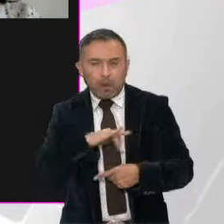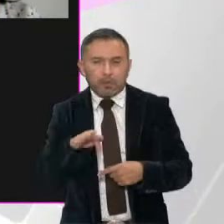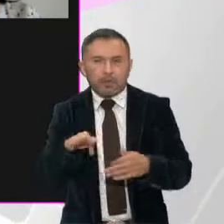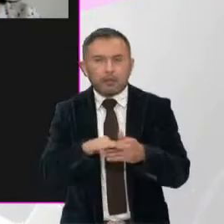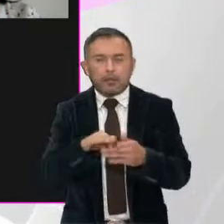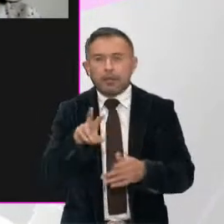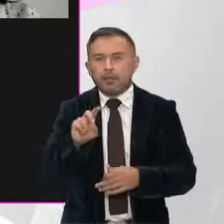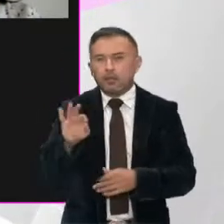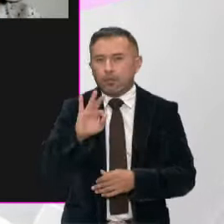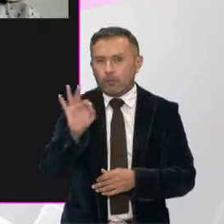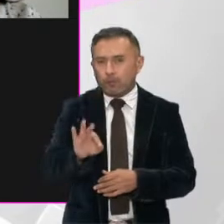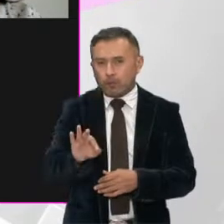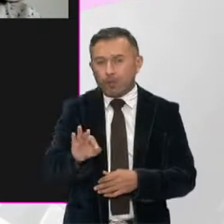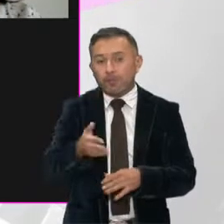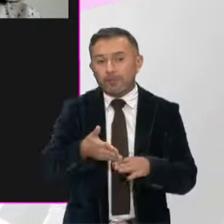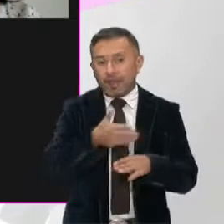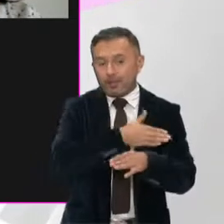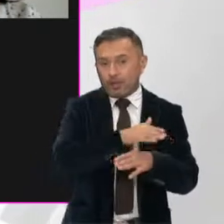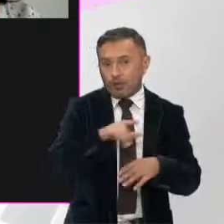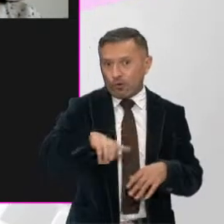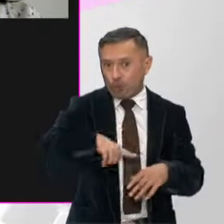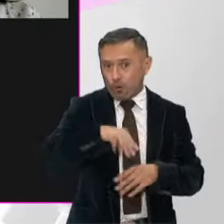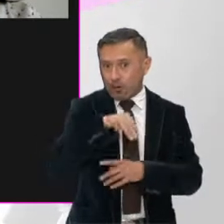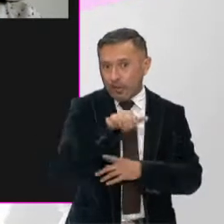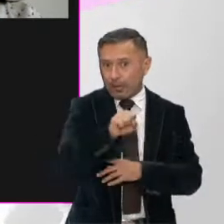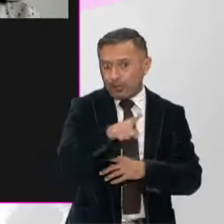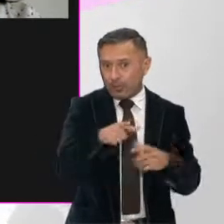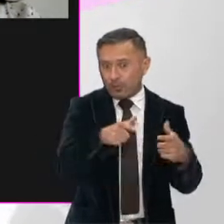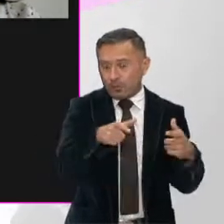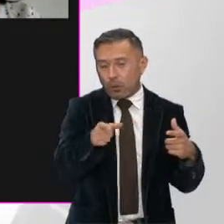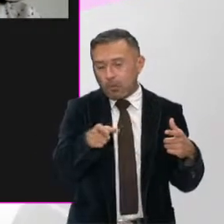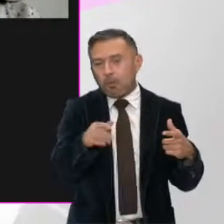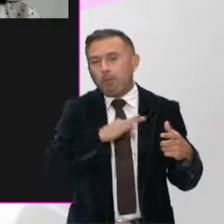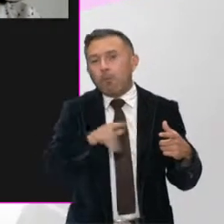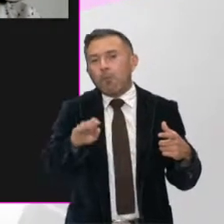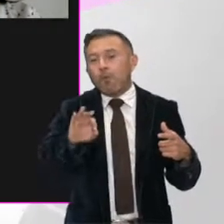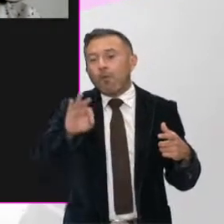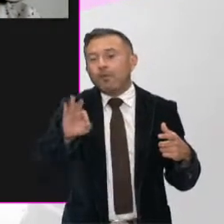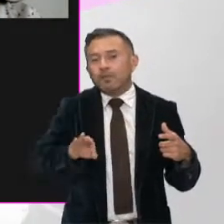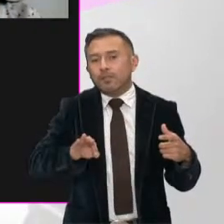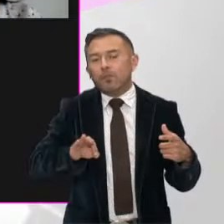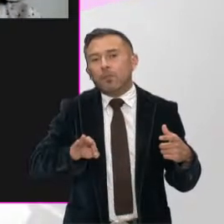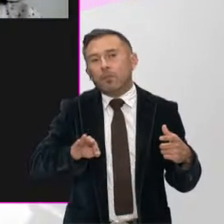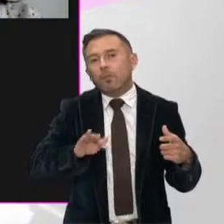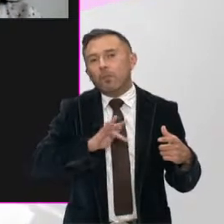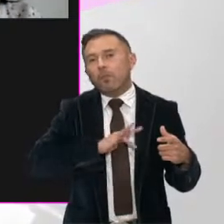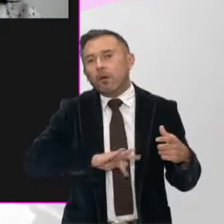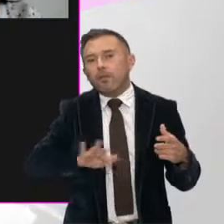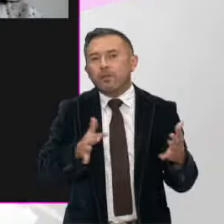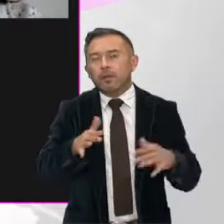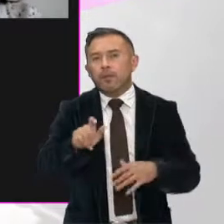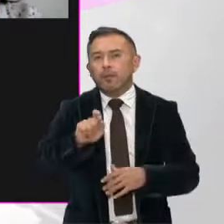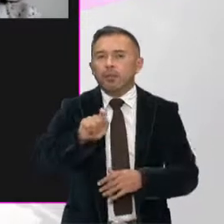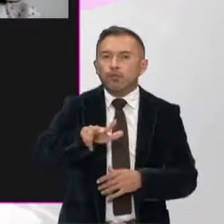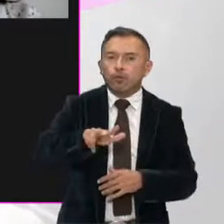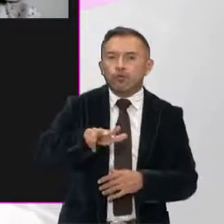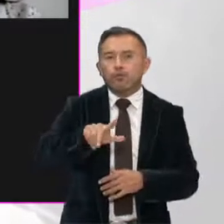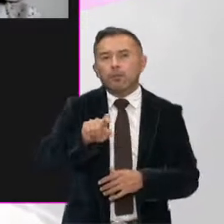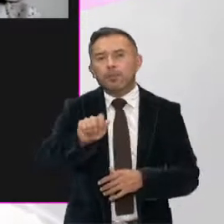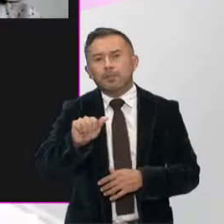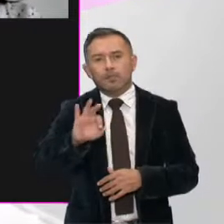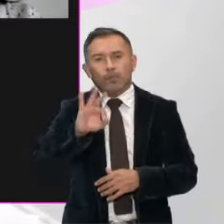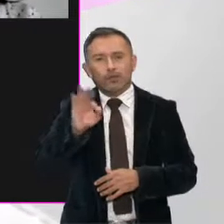it remains with 30%. Typically, the government of Mas have